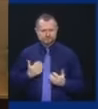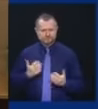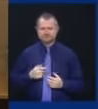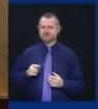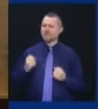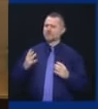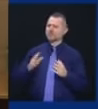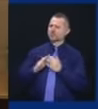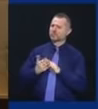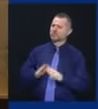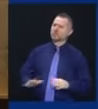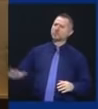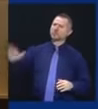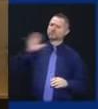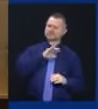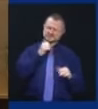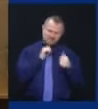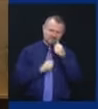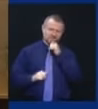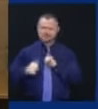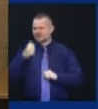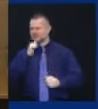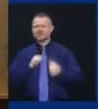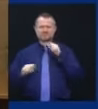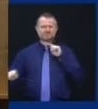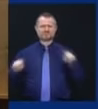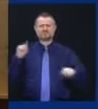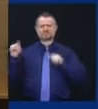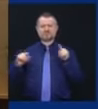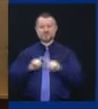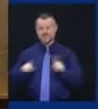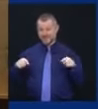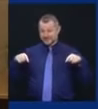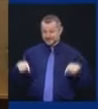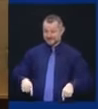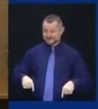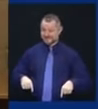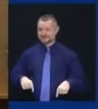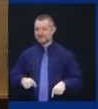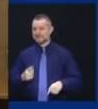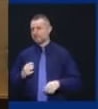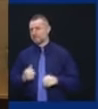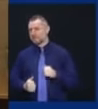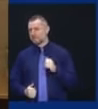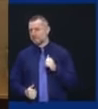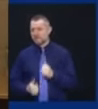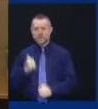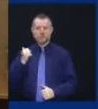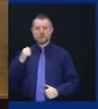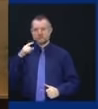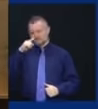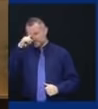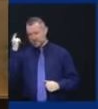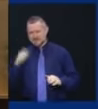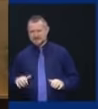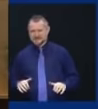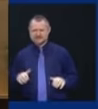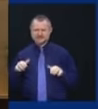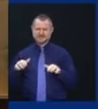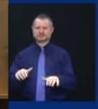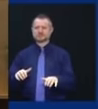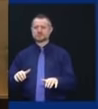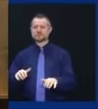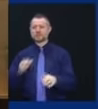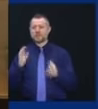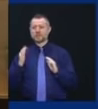country have. But being the blackest community north of the Mason-Dixon line in this country,